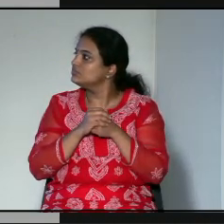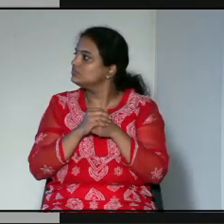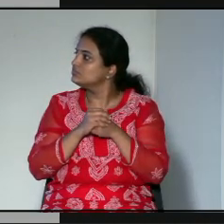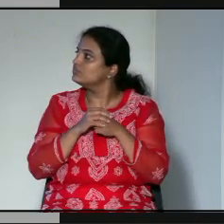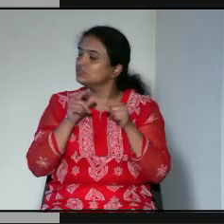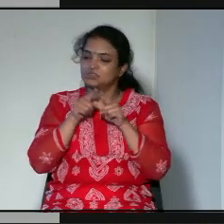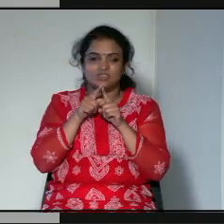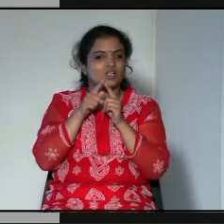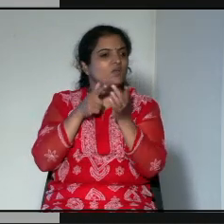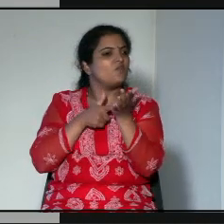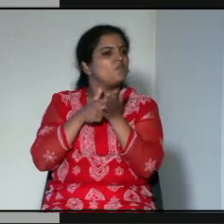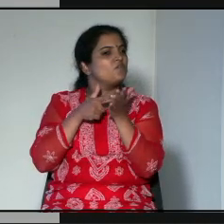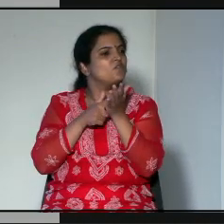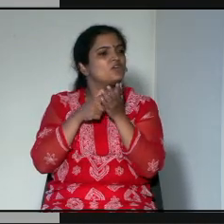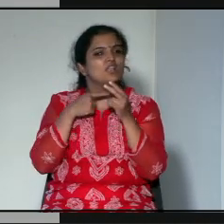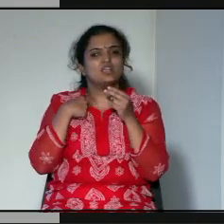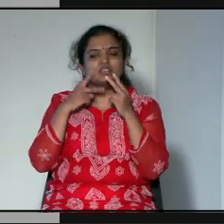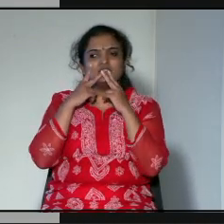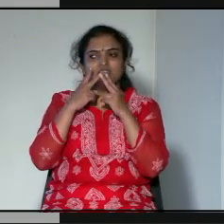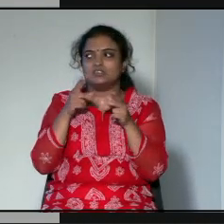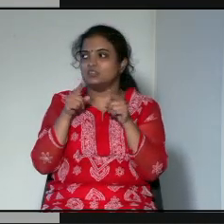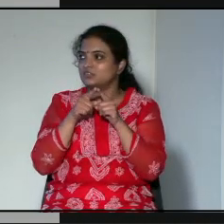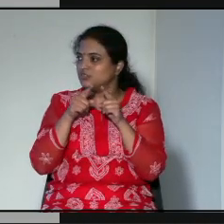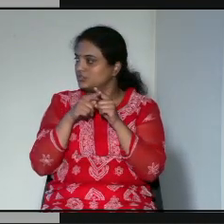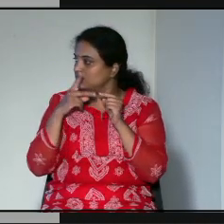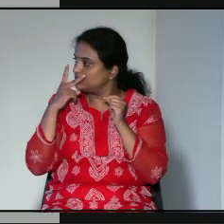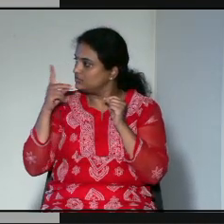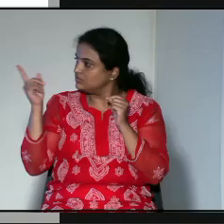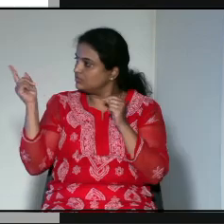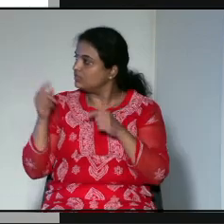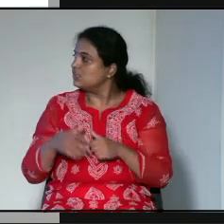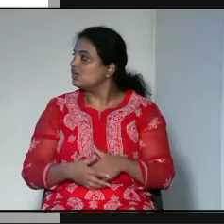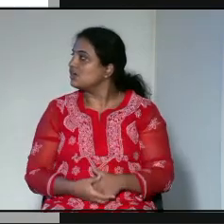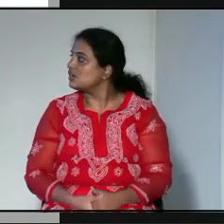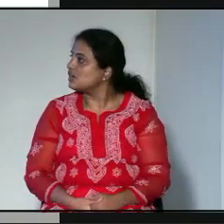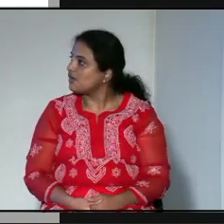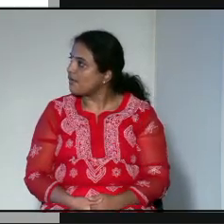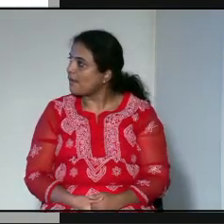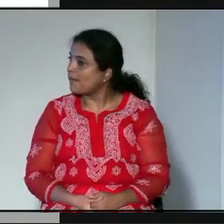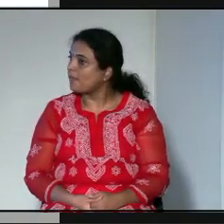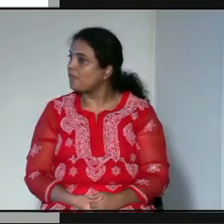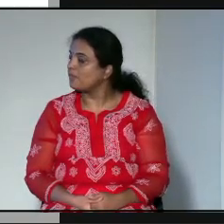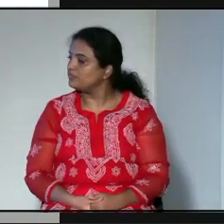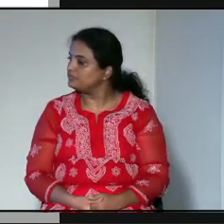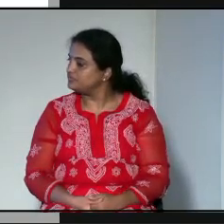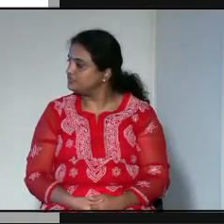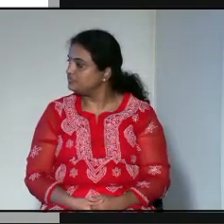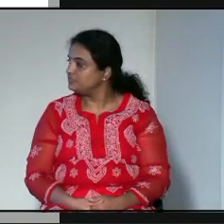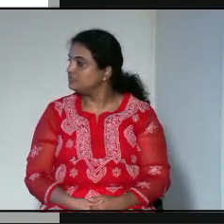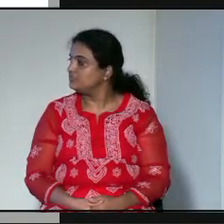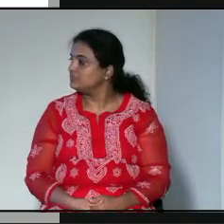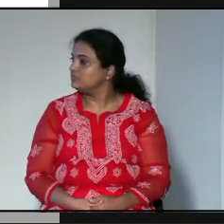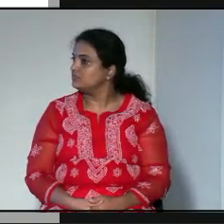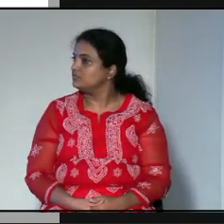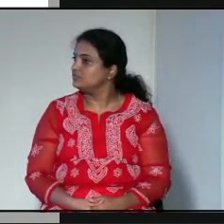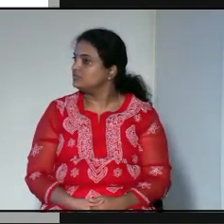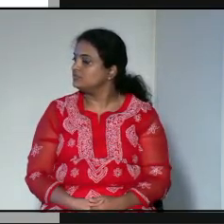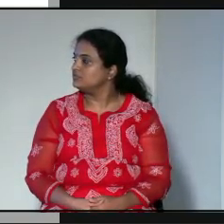folk. So I'm going to now quickly take you through some of her works, except that I can't be quick unless this moves.